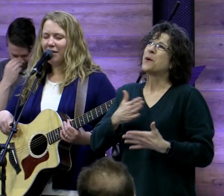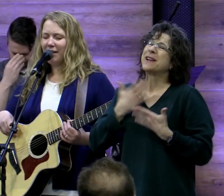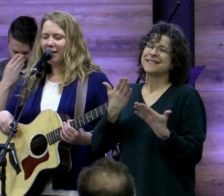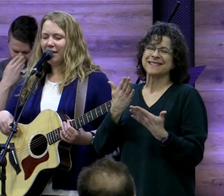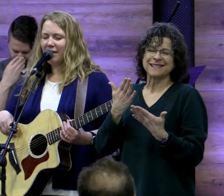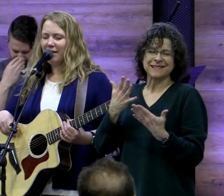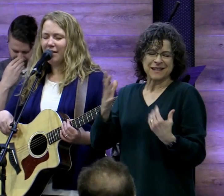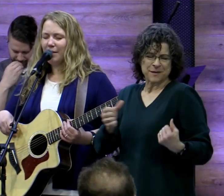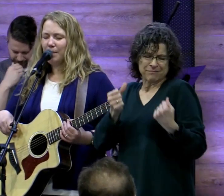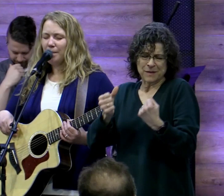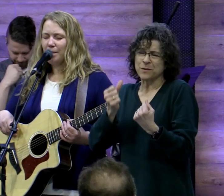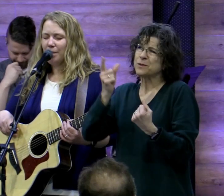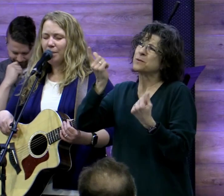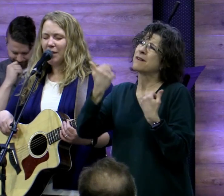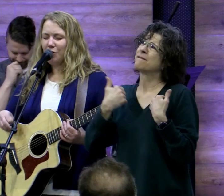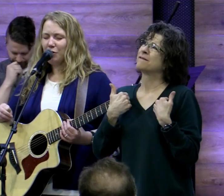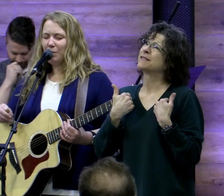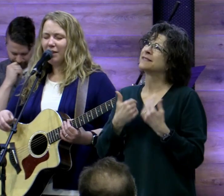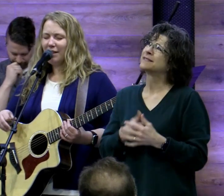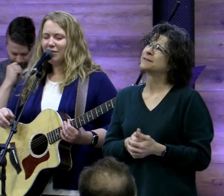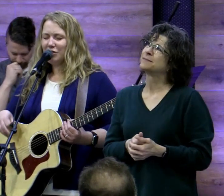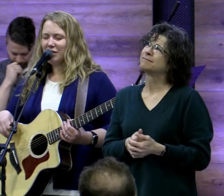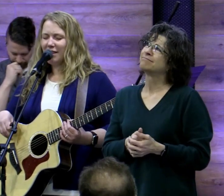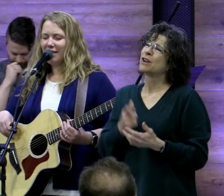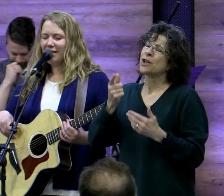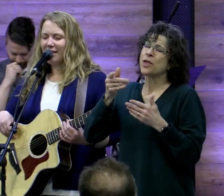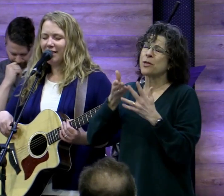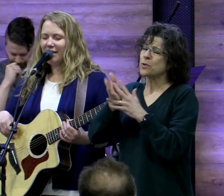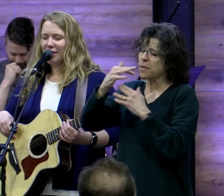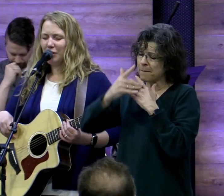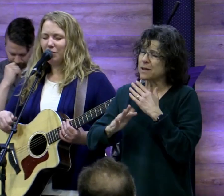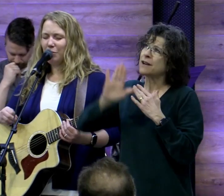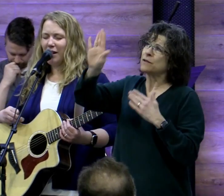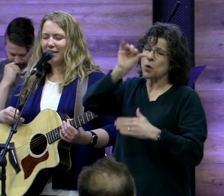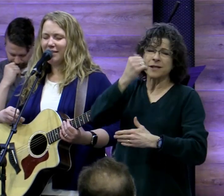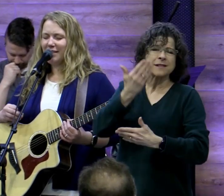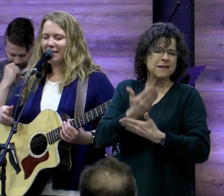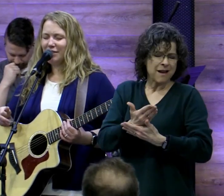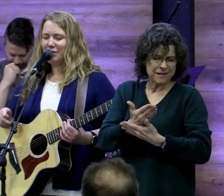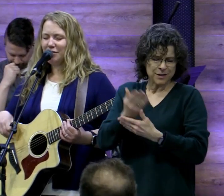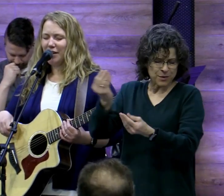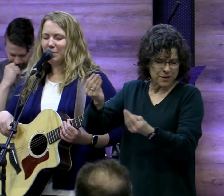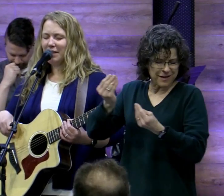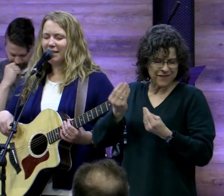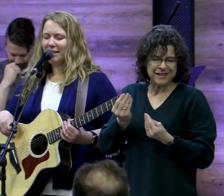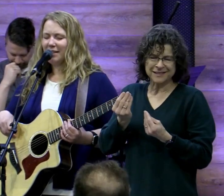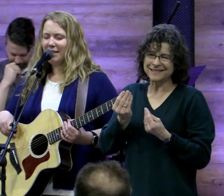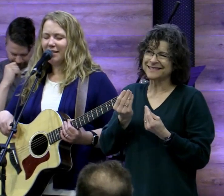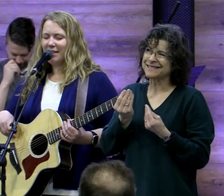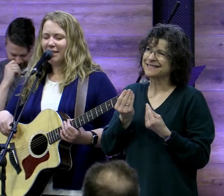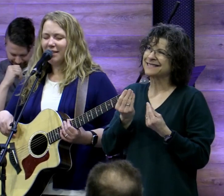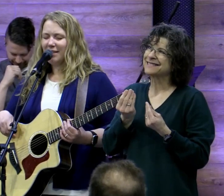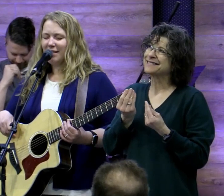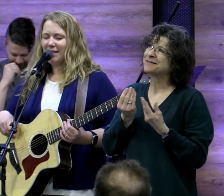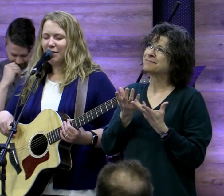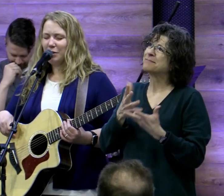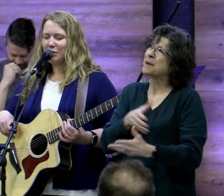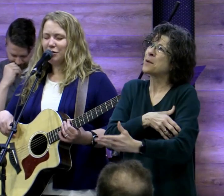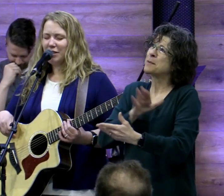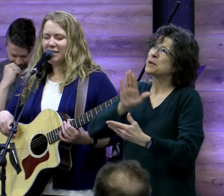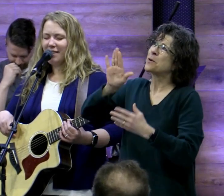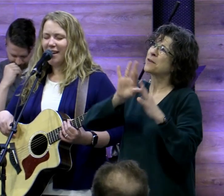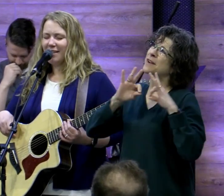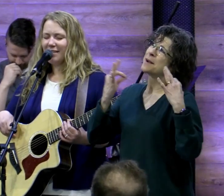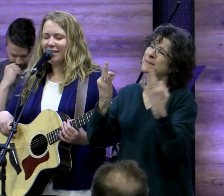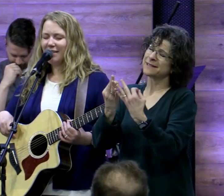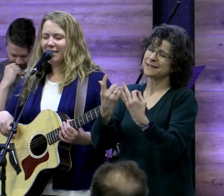have. That through the blood of your Son, you have brought us into your family. And we